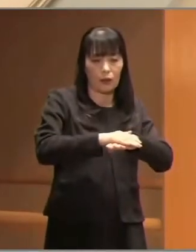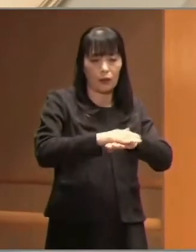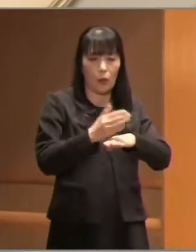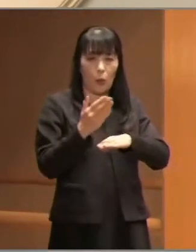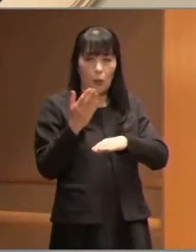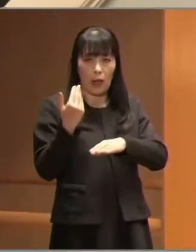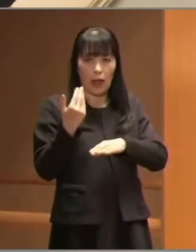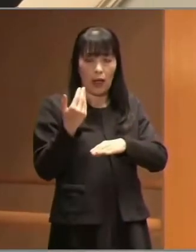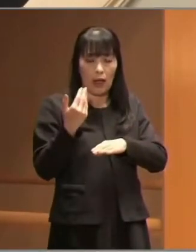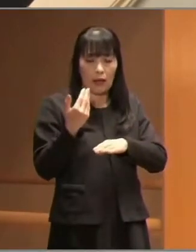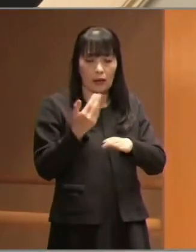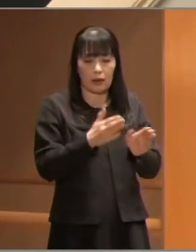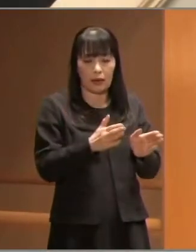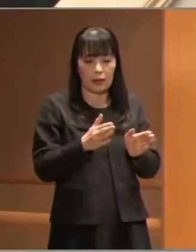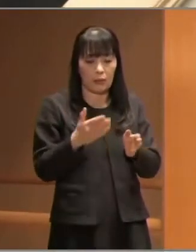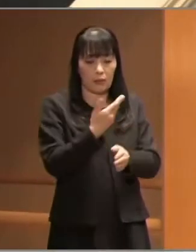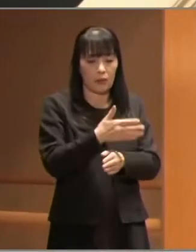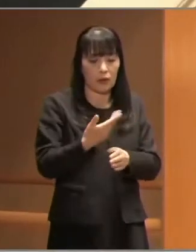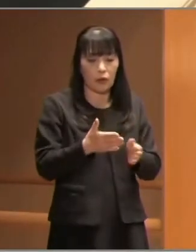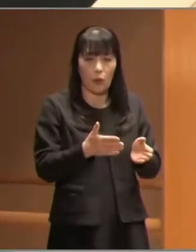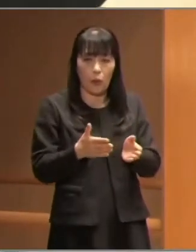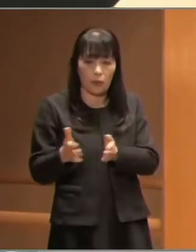people